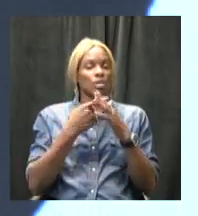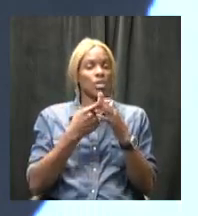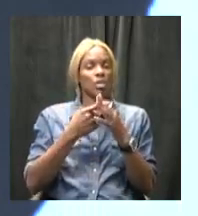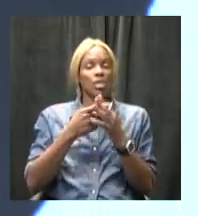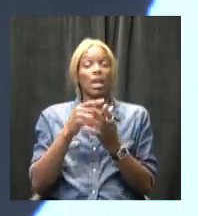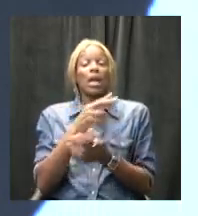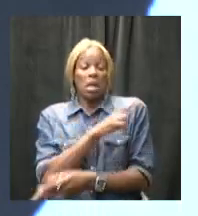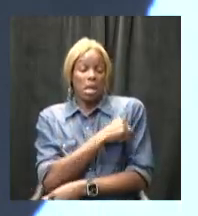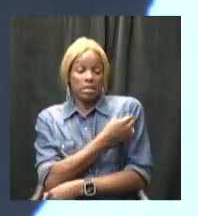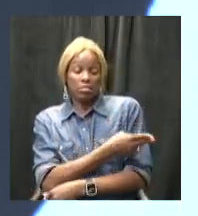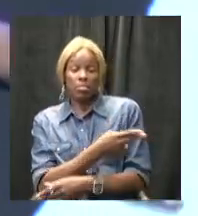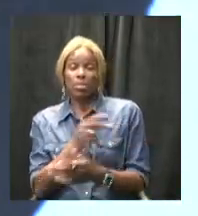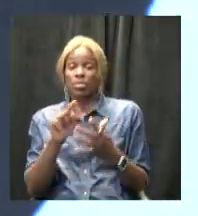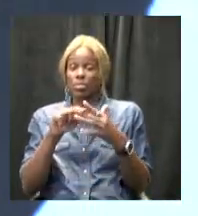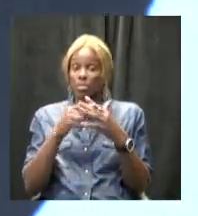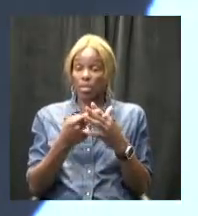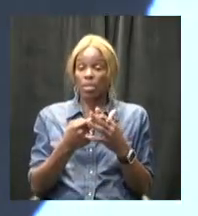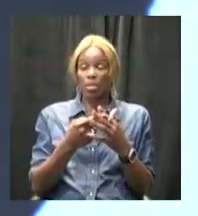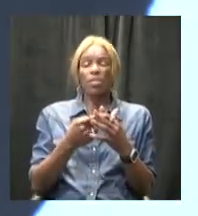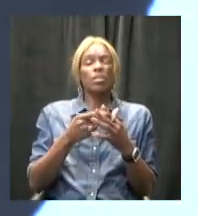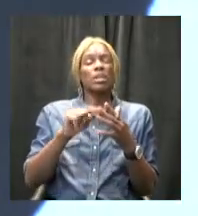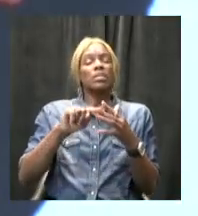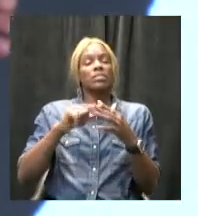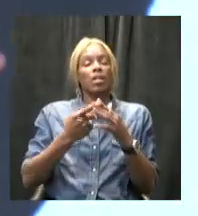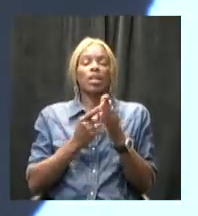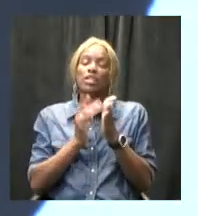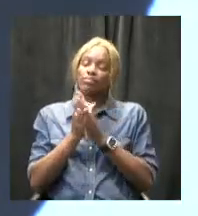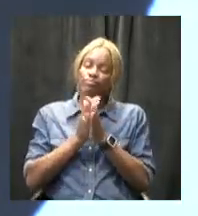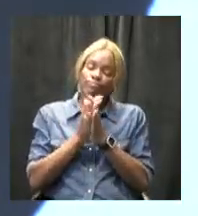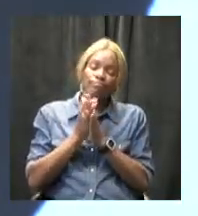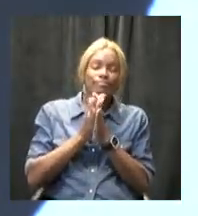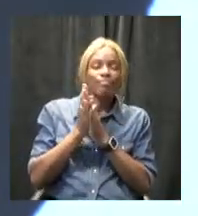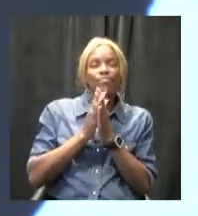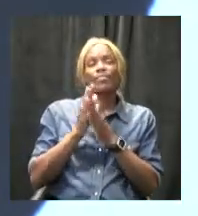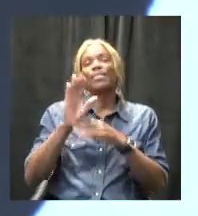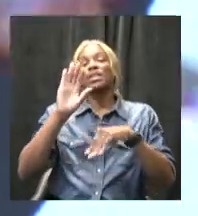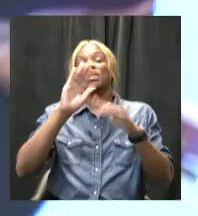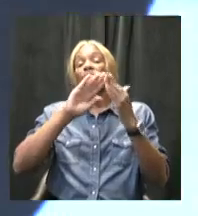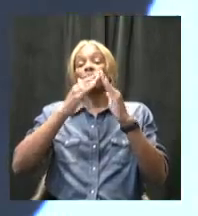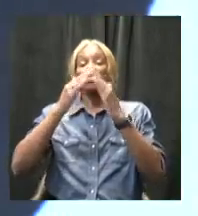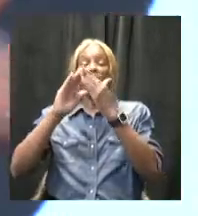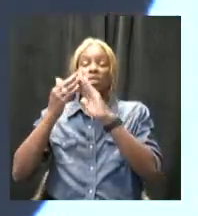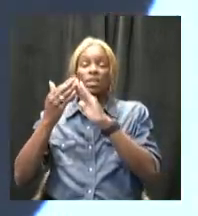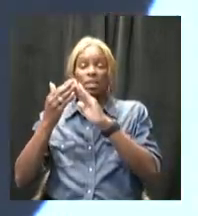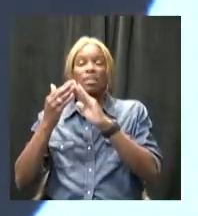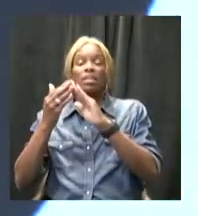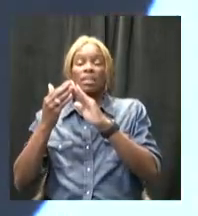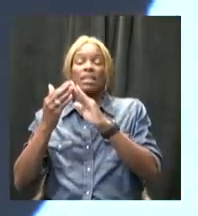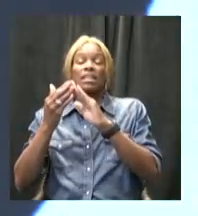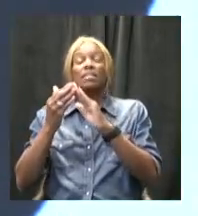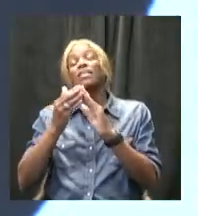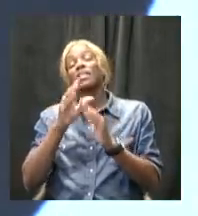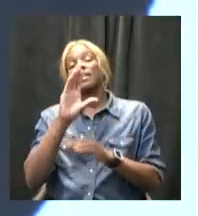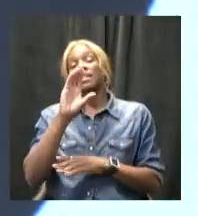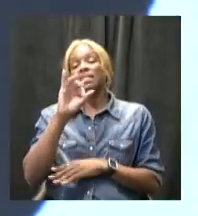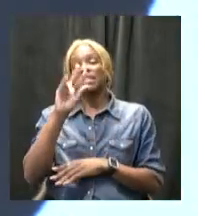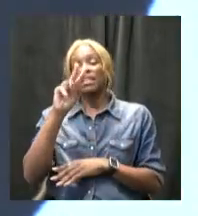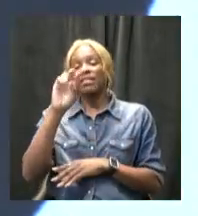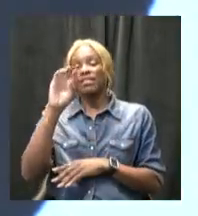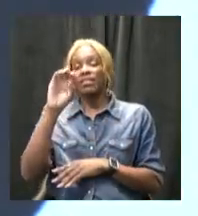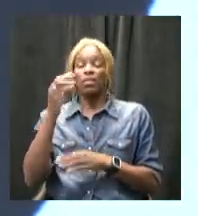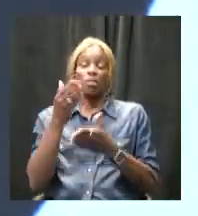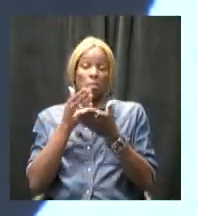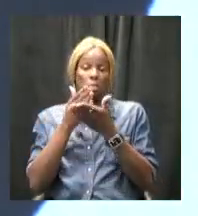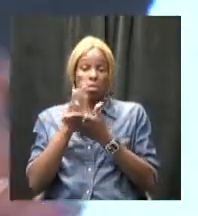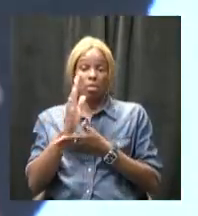black church that we began to provide the community and the foundation. The civil rights movement is birthed out of the black church, and